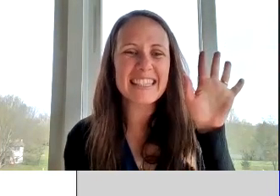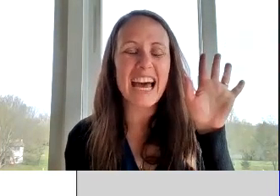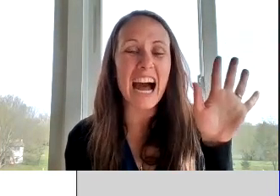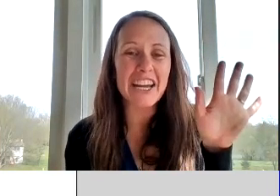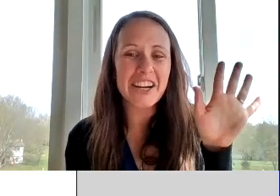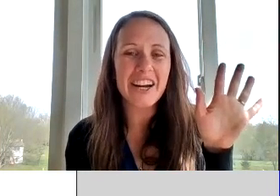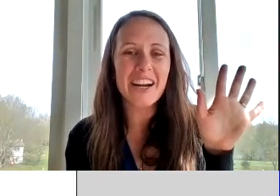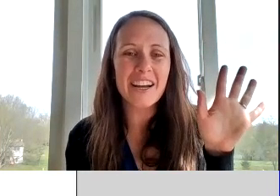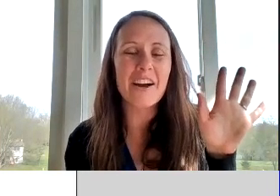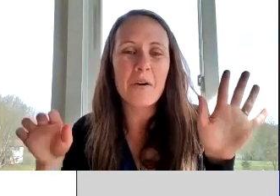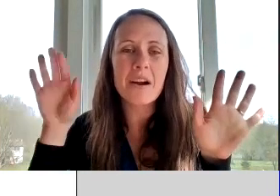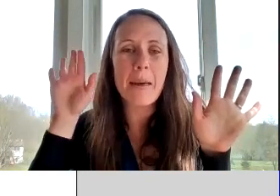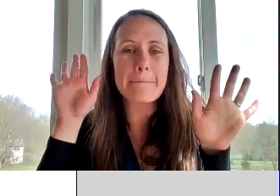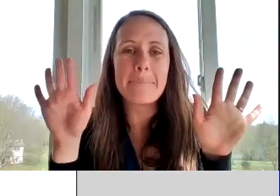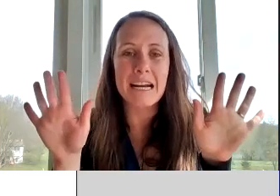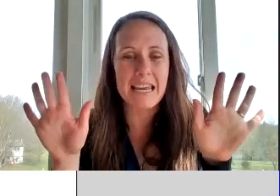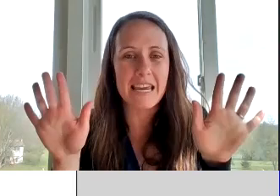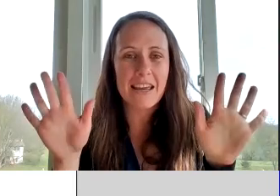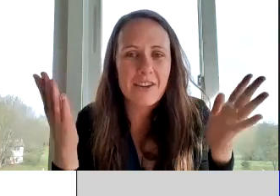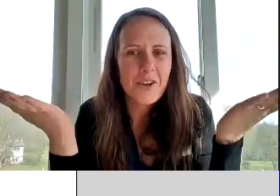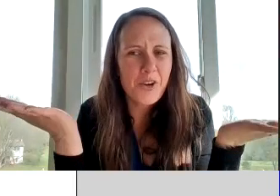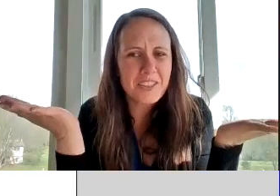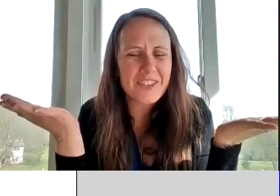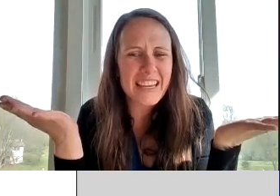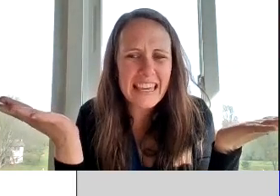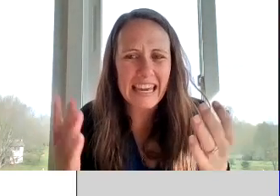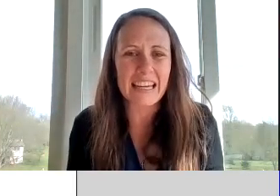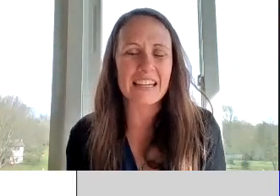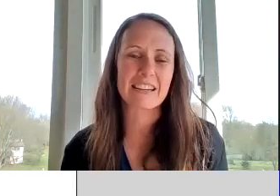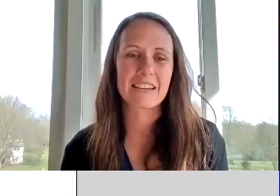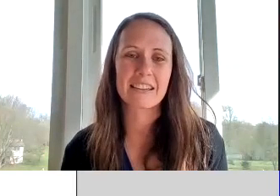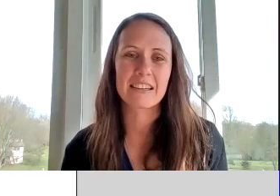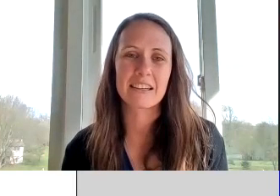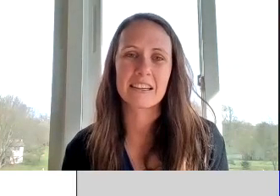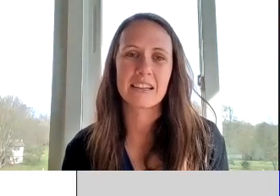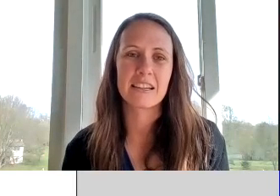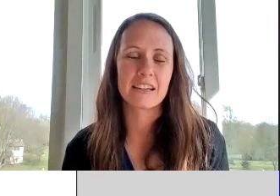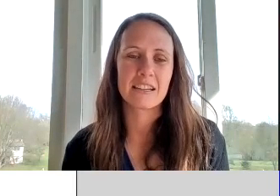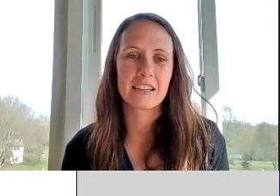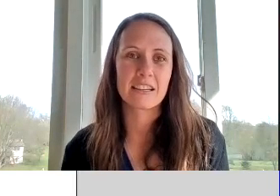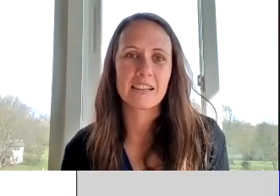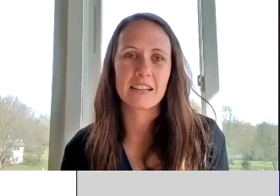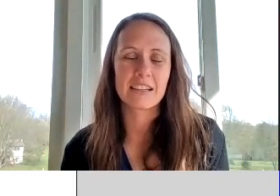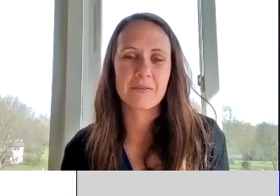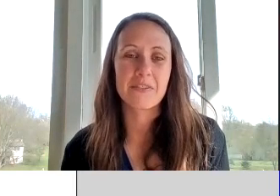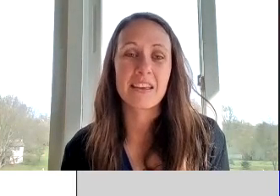Is it the tiger or the bunny? Who's drinking?